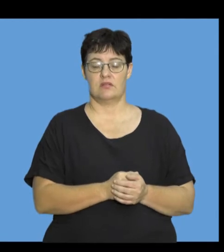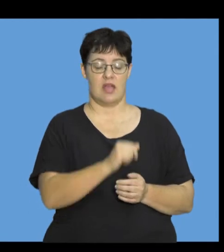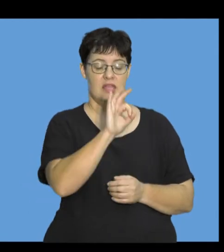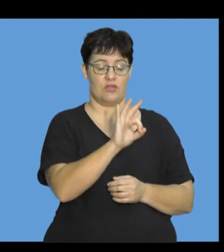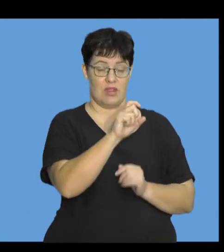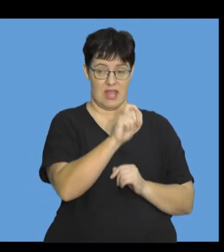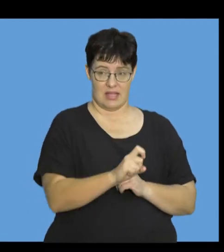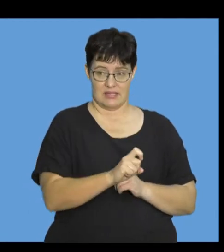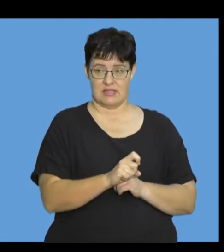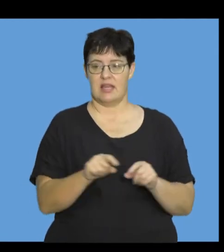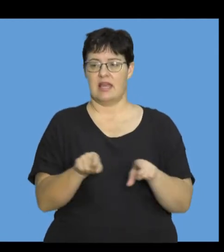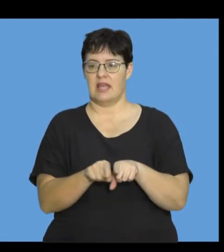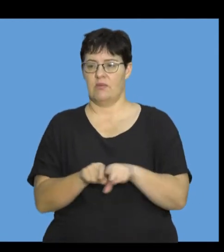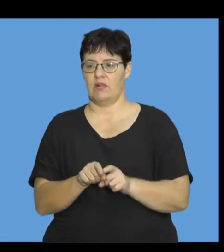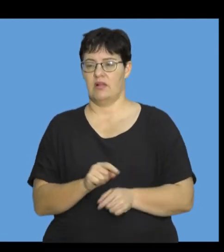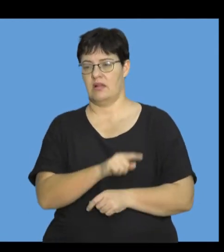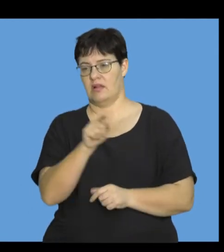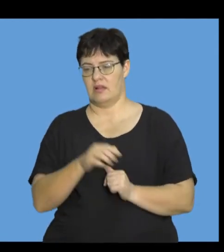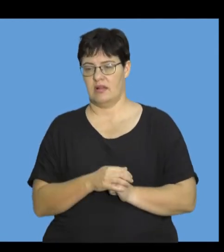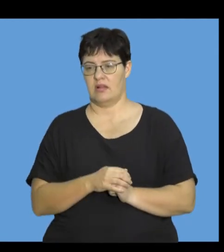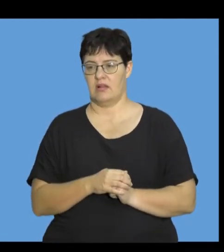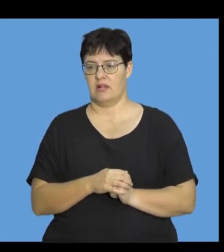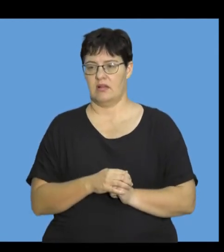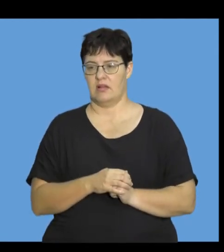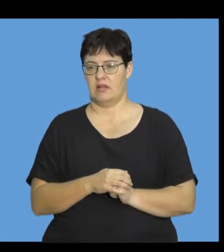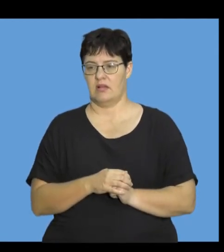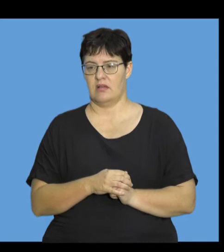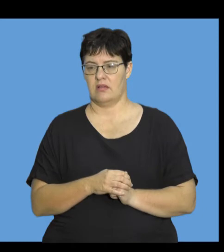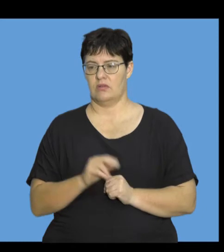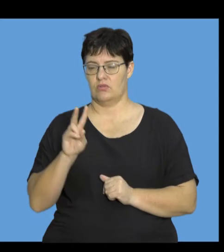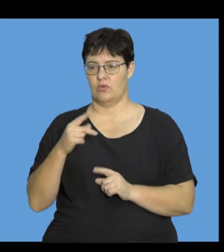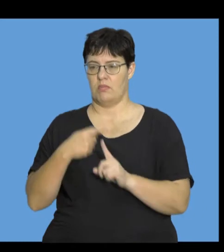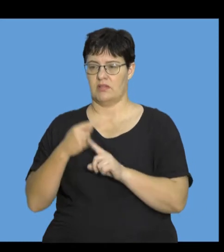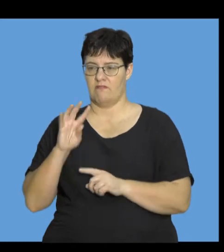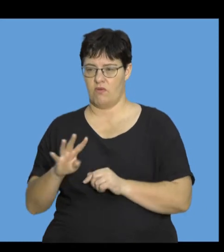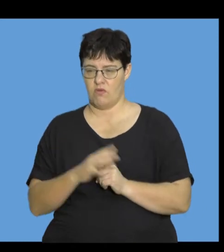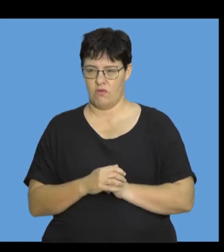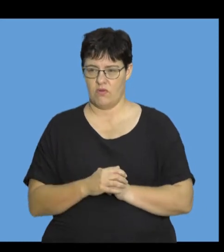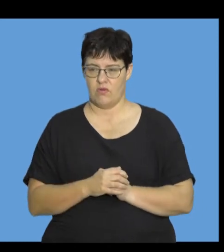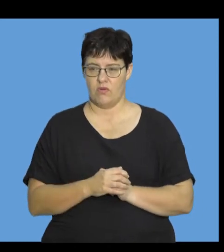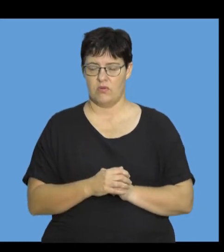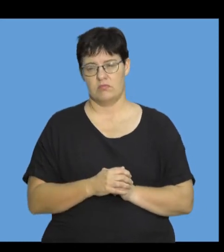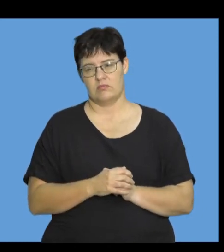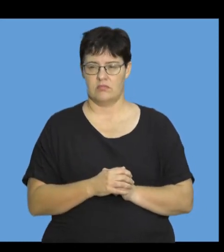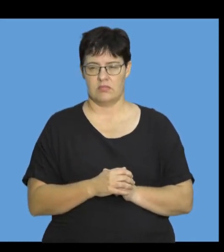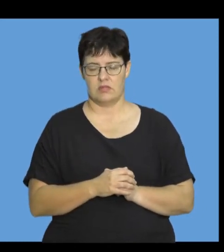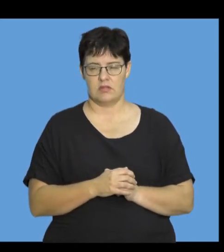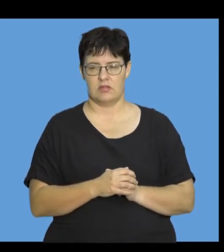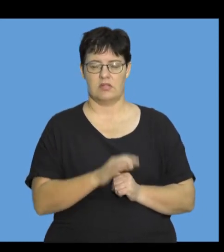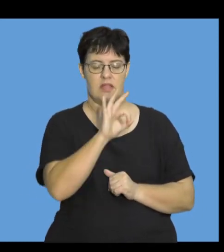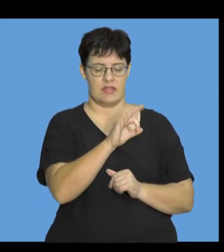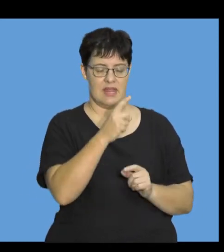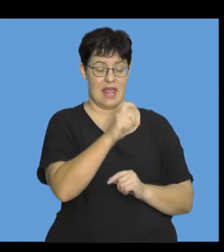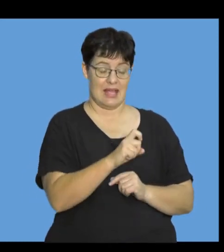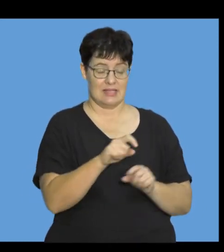This becomes 3x equal to 2 plus the 4, which will